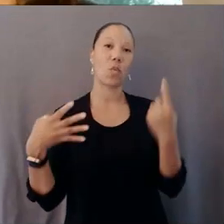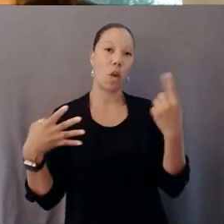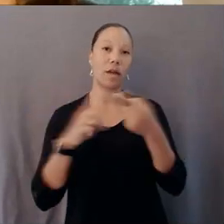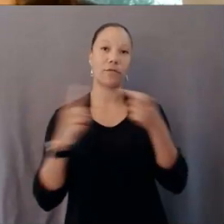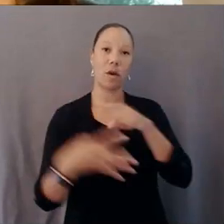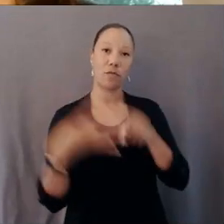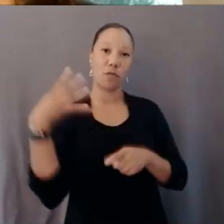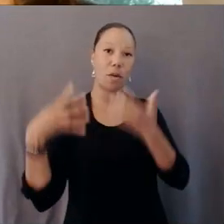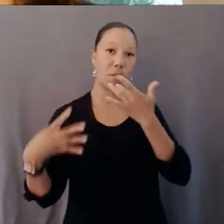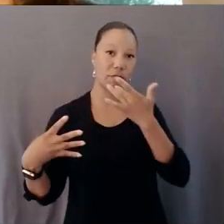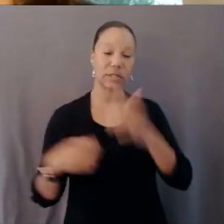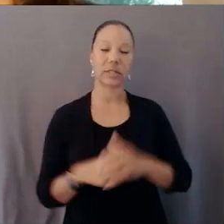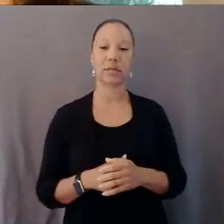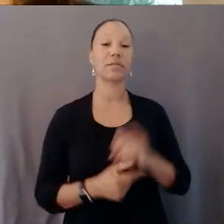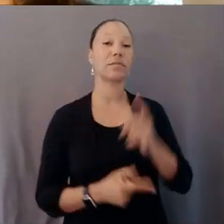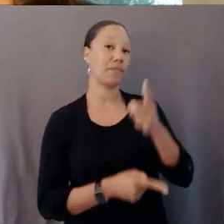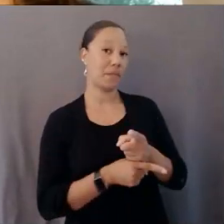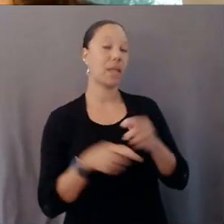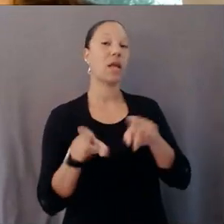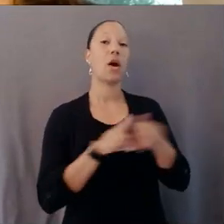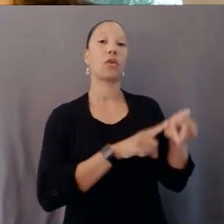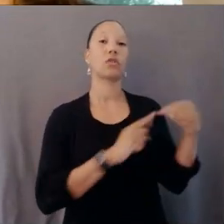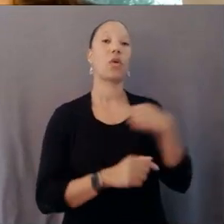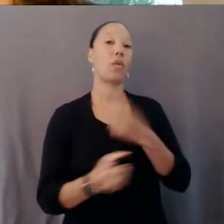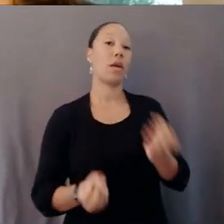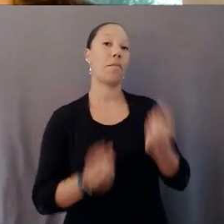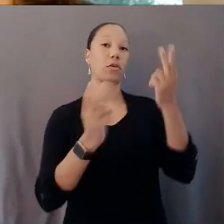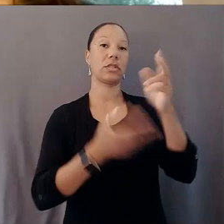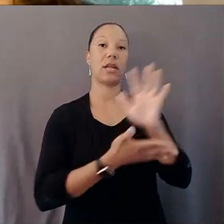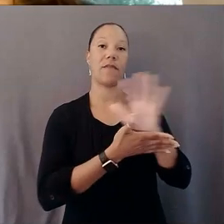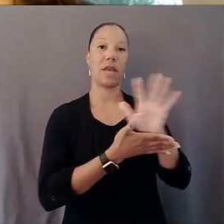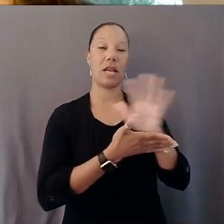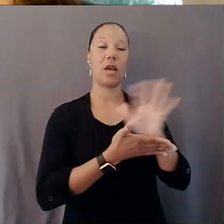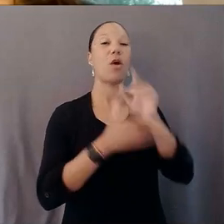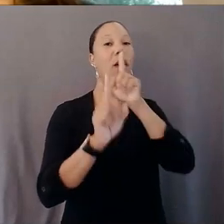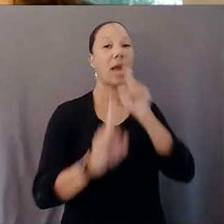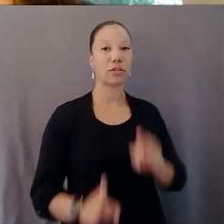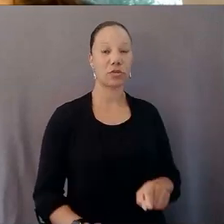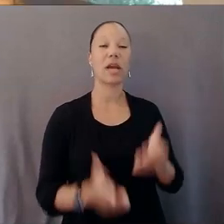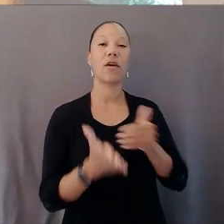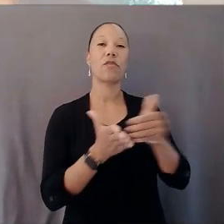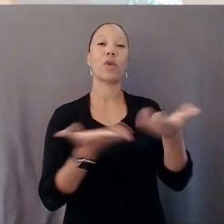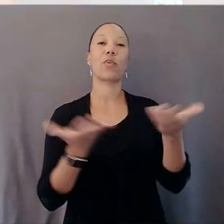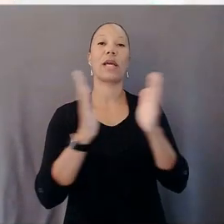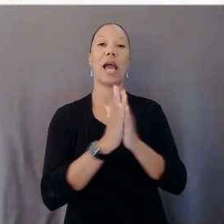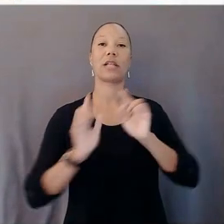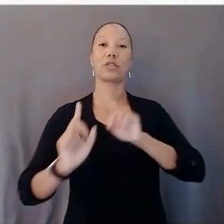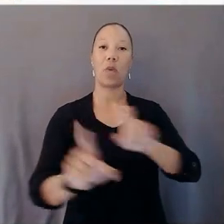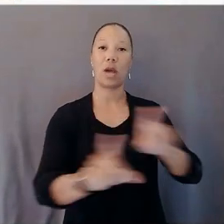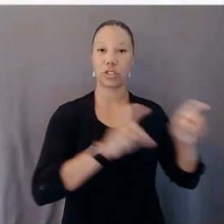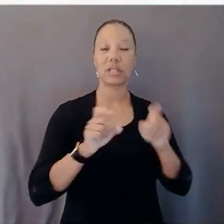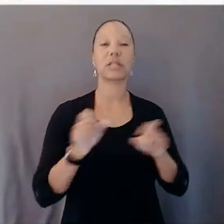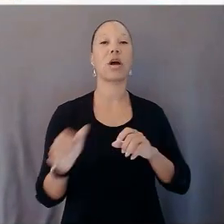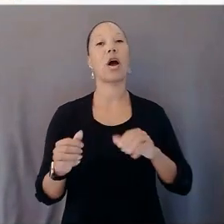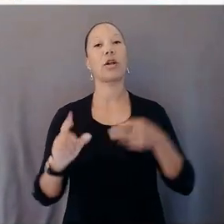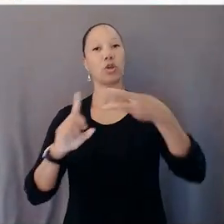And Zanthi, we also posted a video answering frequently asked questions onto YouTube and Facebook. So we invite all